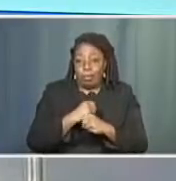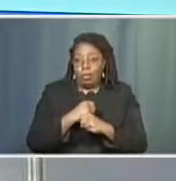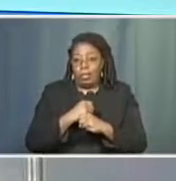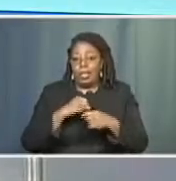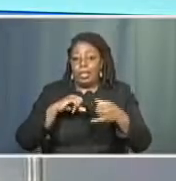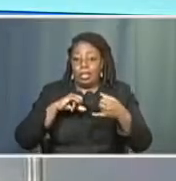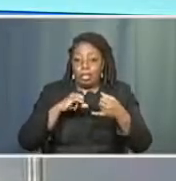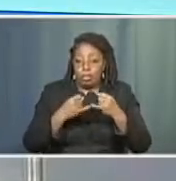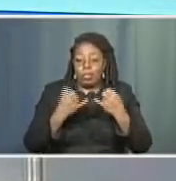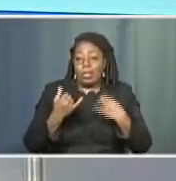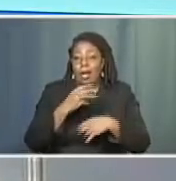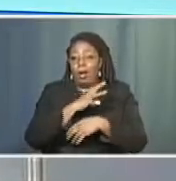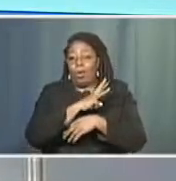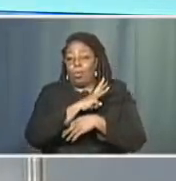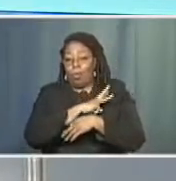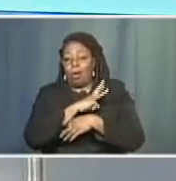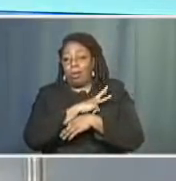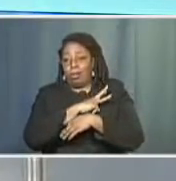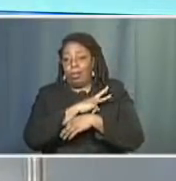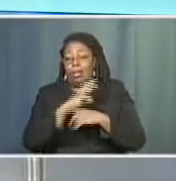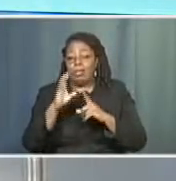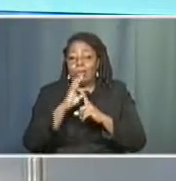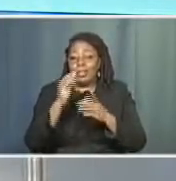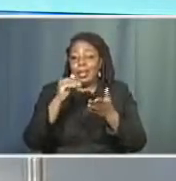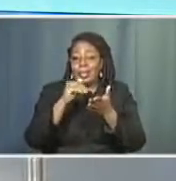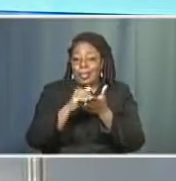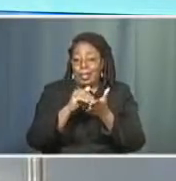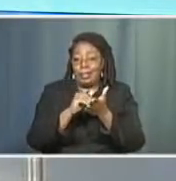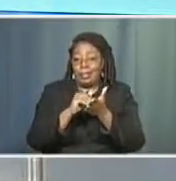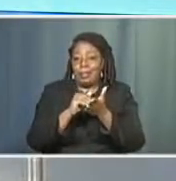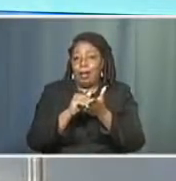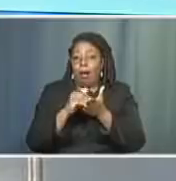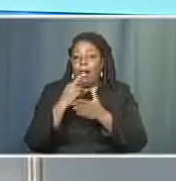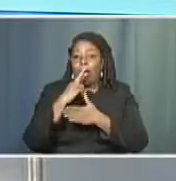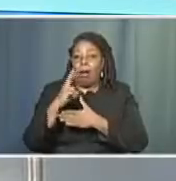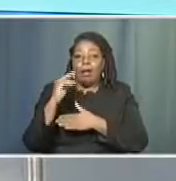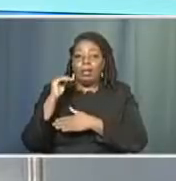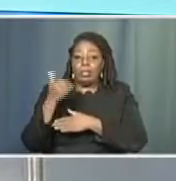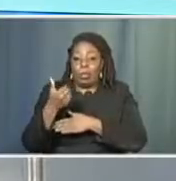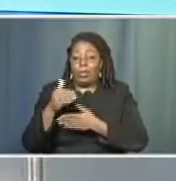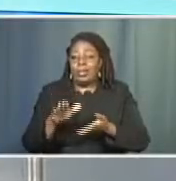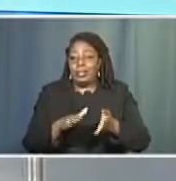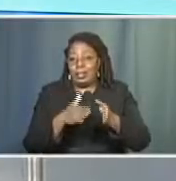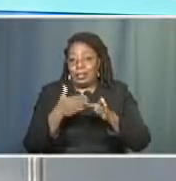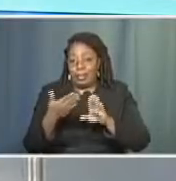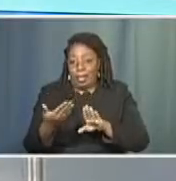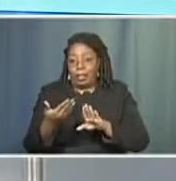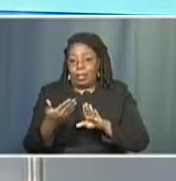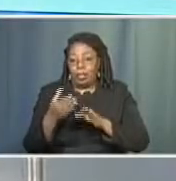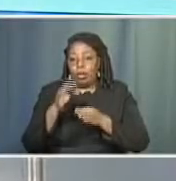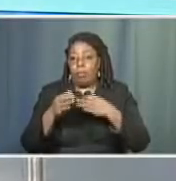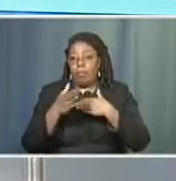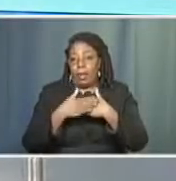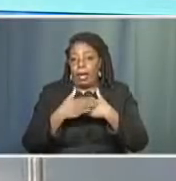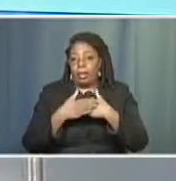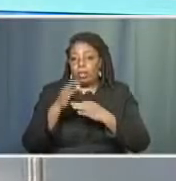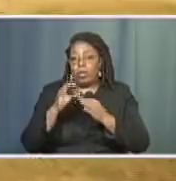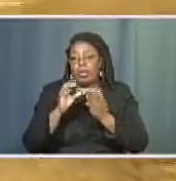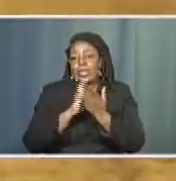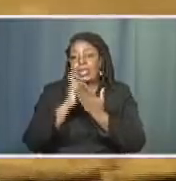Walker is facing child cruelty charges in connection with her daughter's death. The case has been adjourned to December